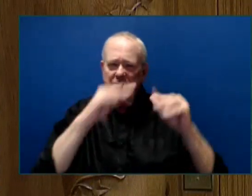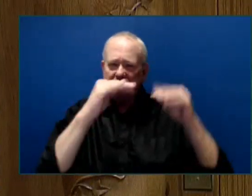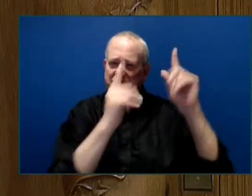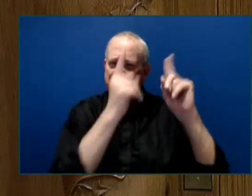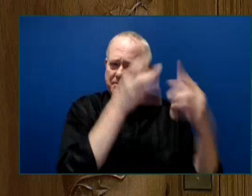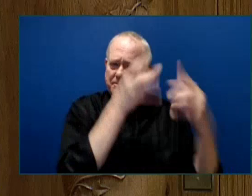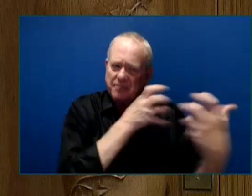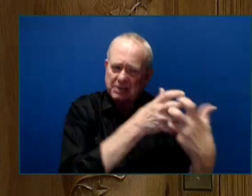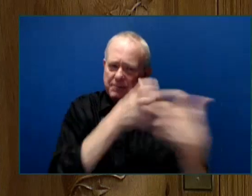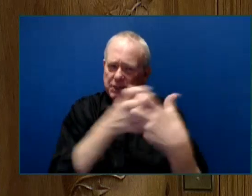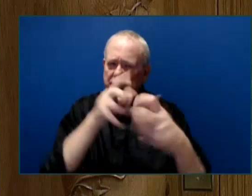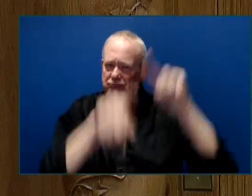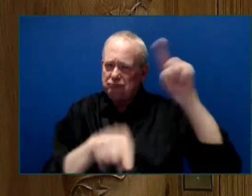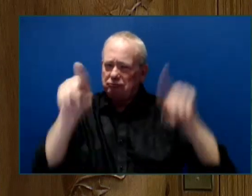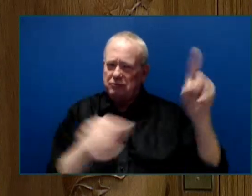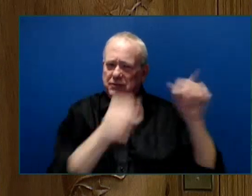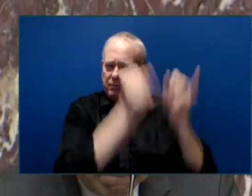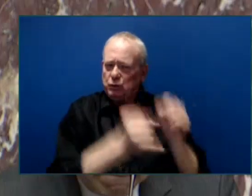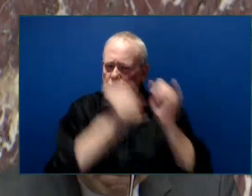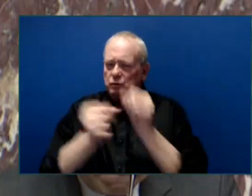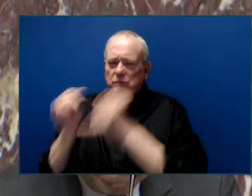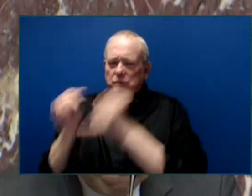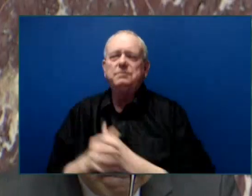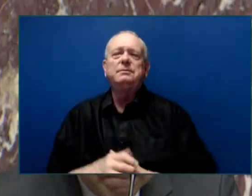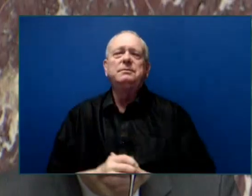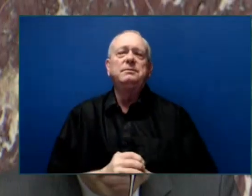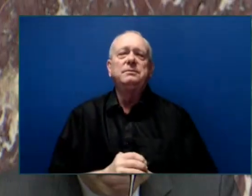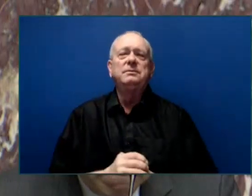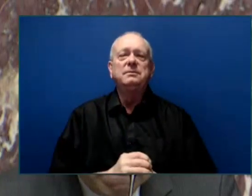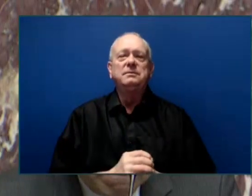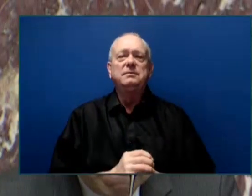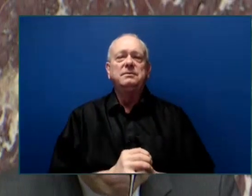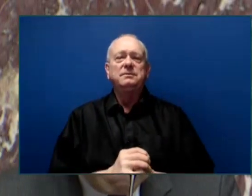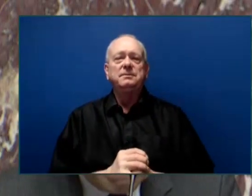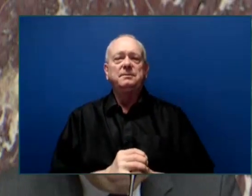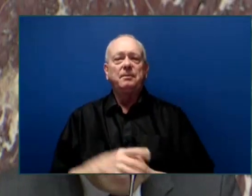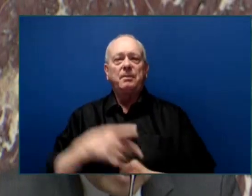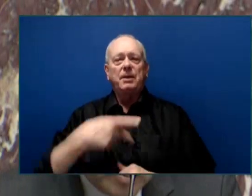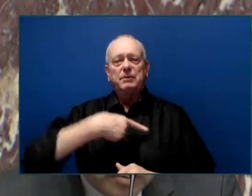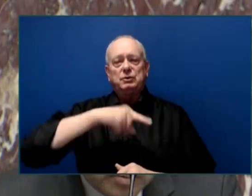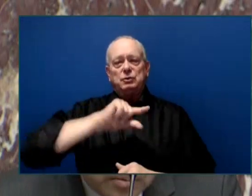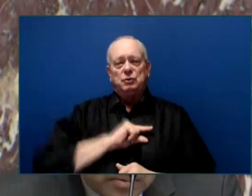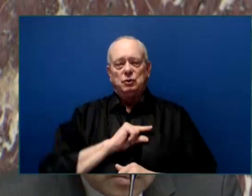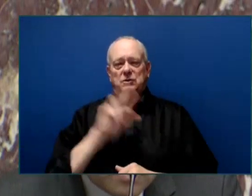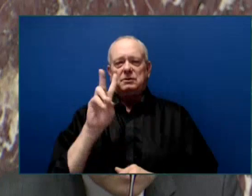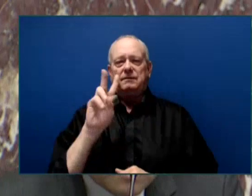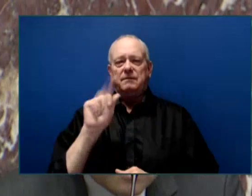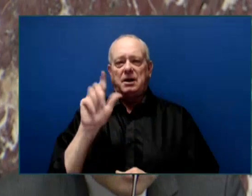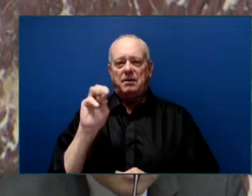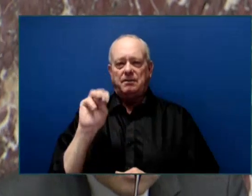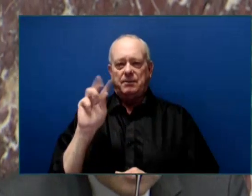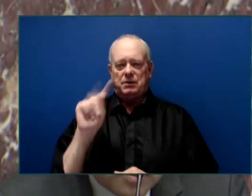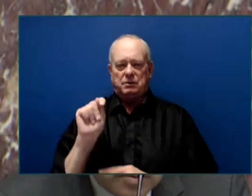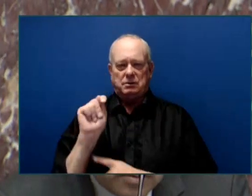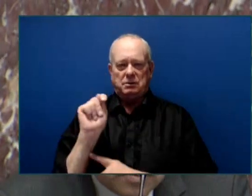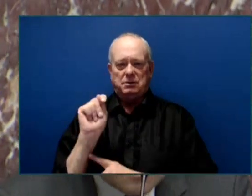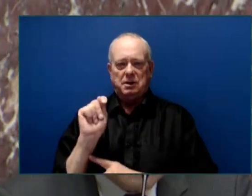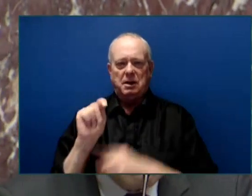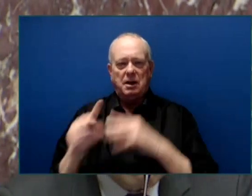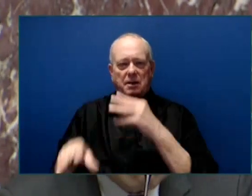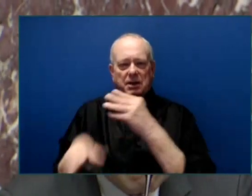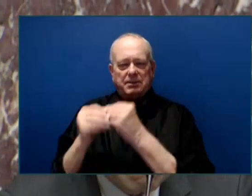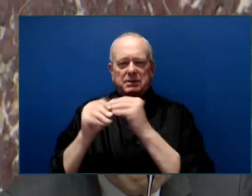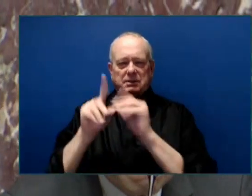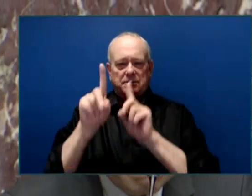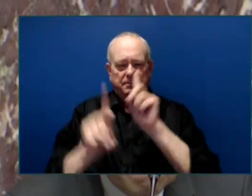Two terms, 6 years, and it's always somebody or something else. The results speak for themselves. And let's look at what